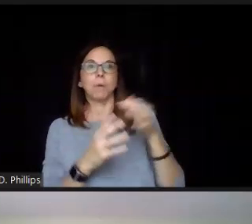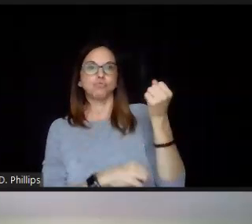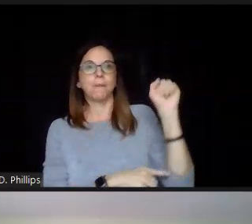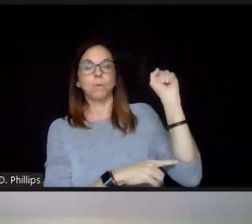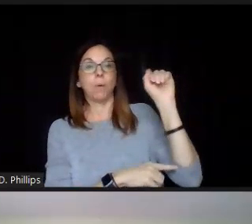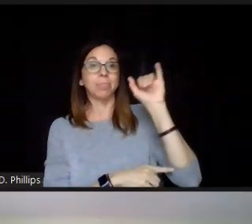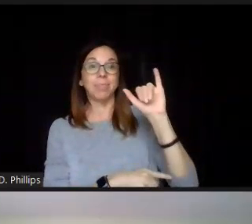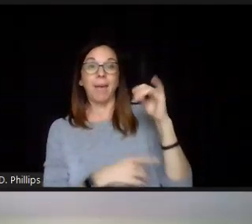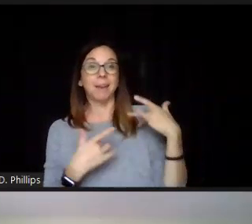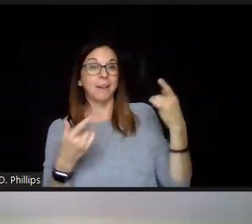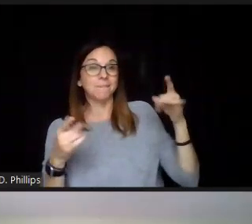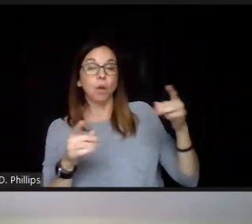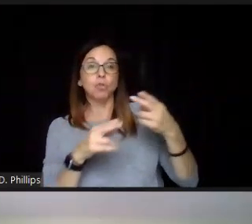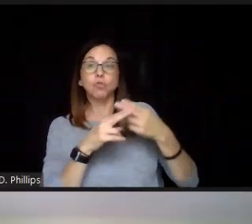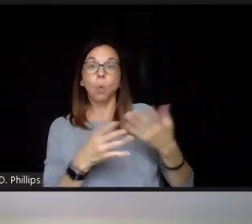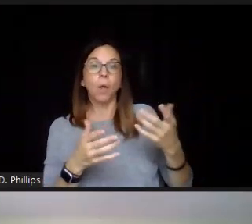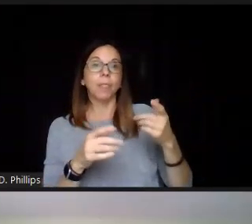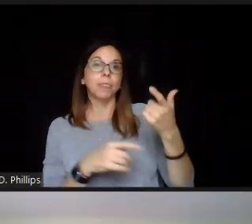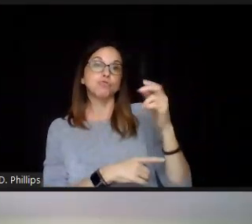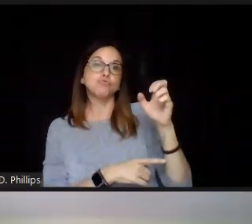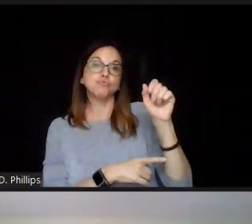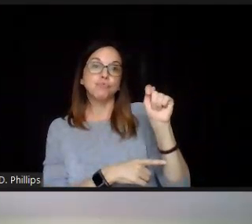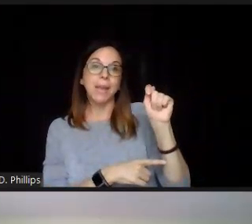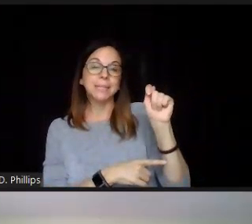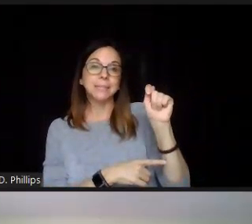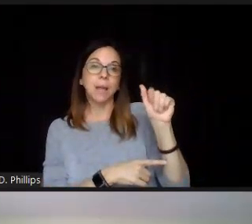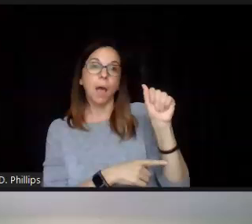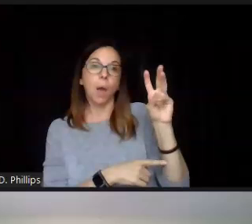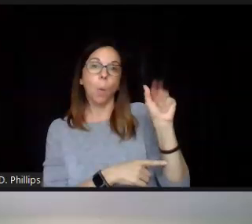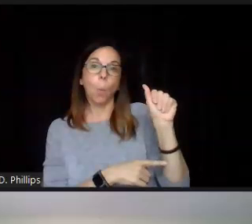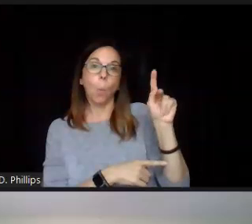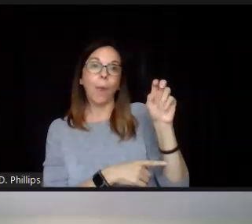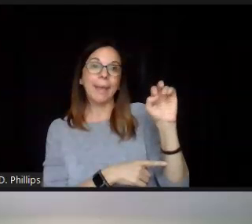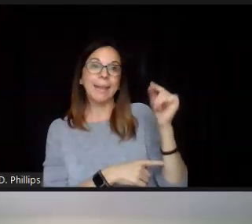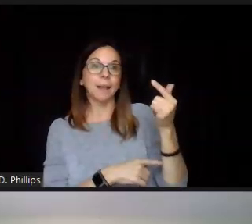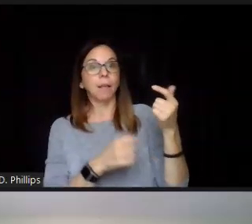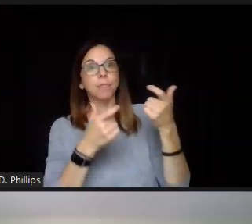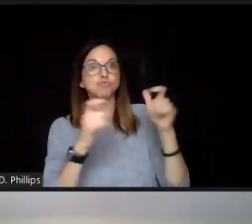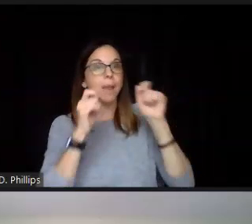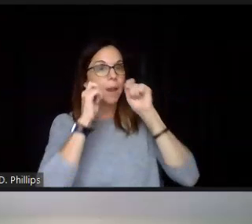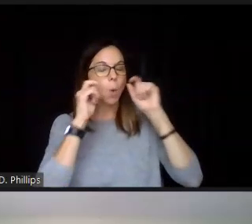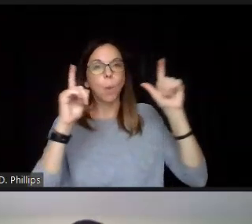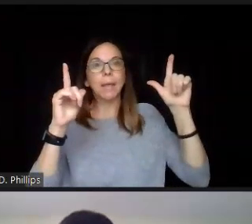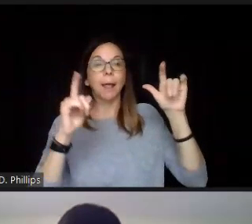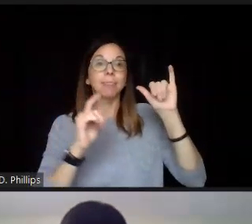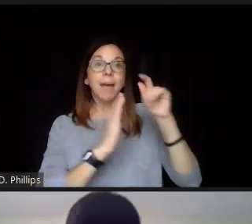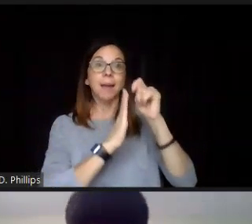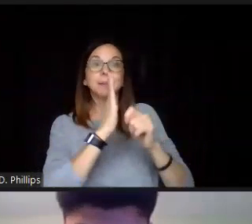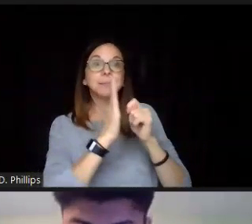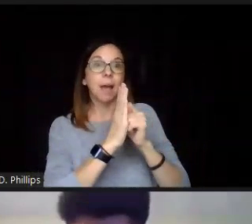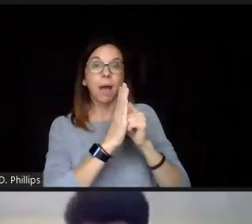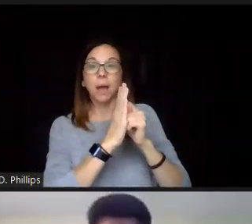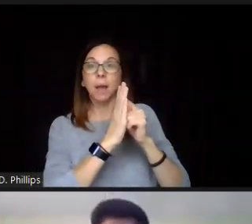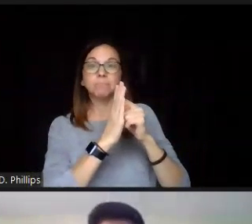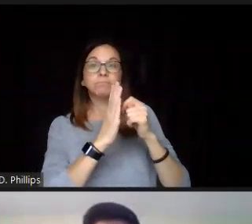that event is called the Great Awakening. This is a period of time, a movement in